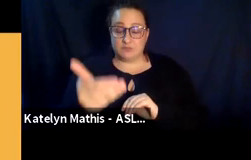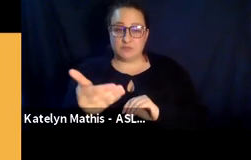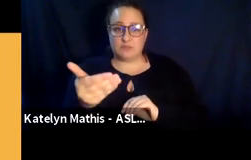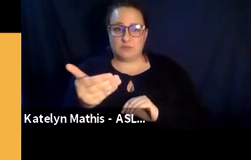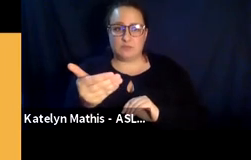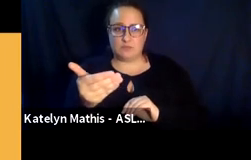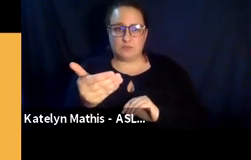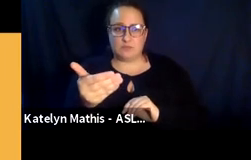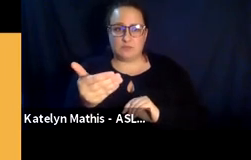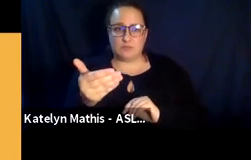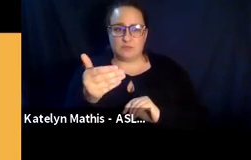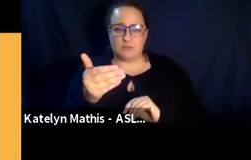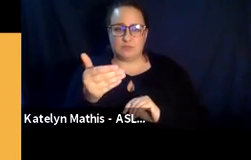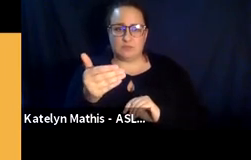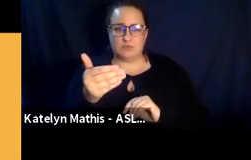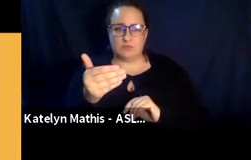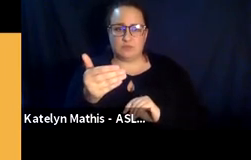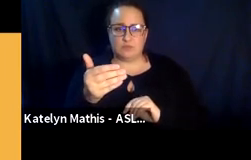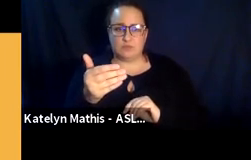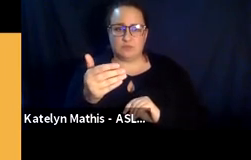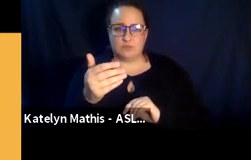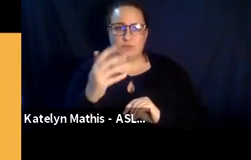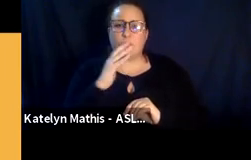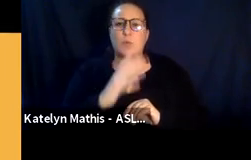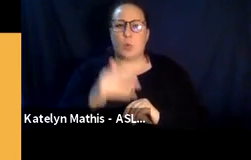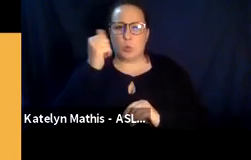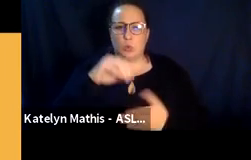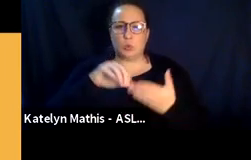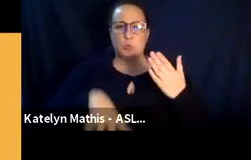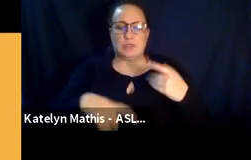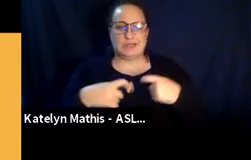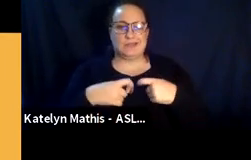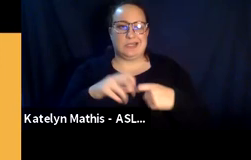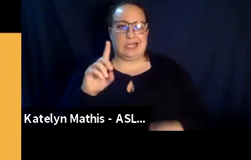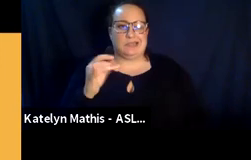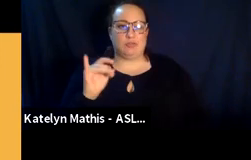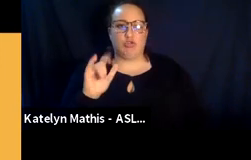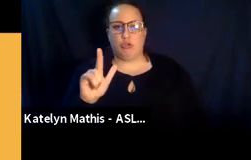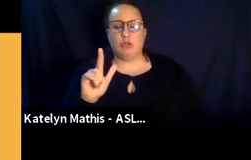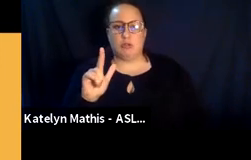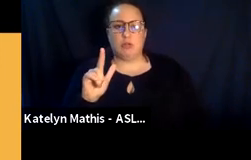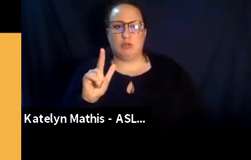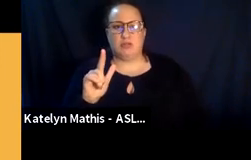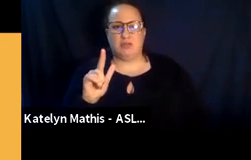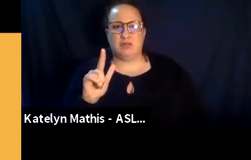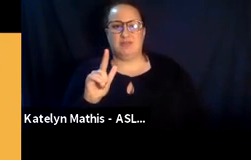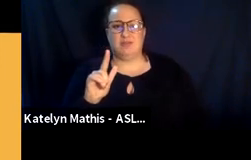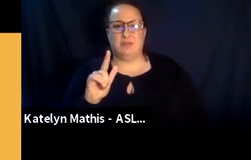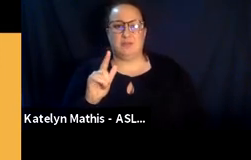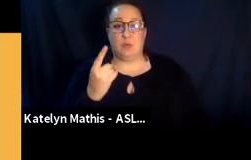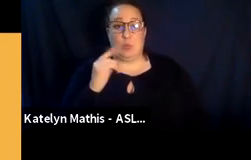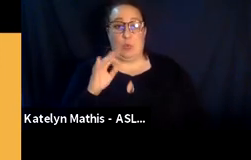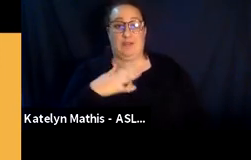is what I like to use for the older students is a digital. I give them, this is actually one of